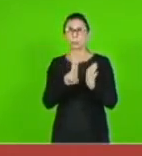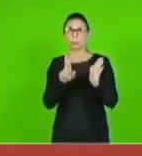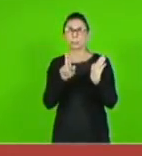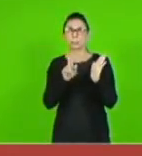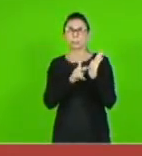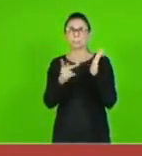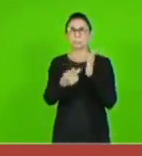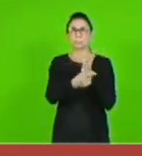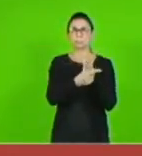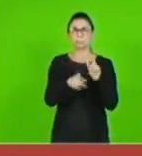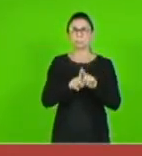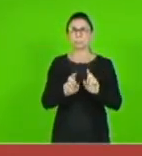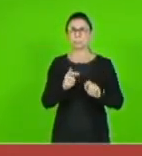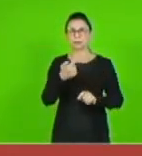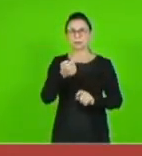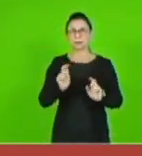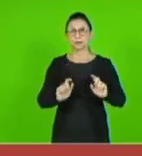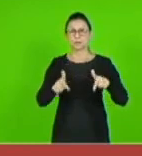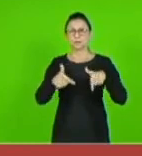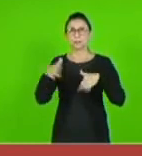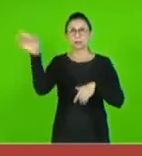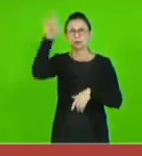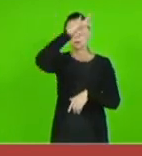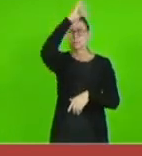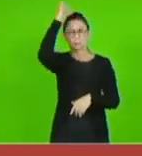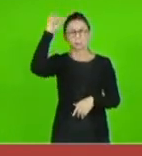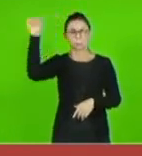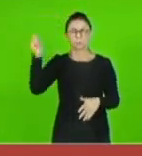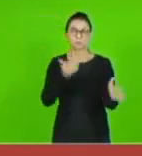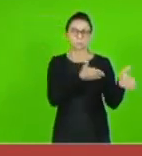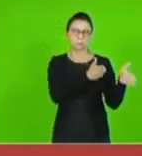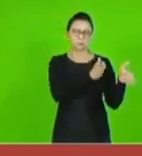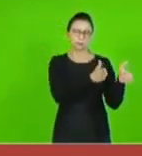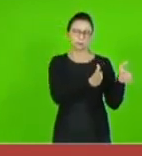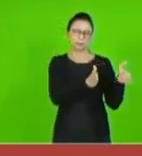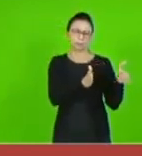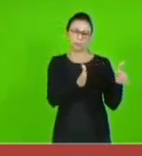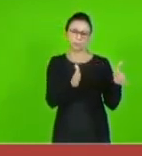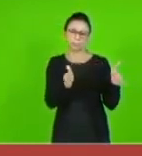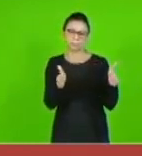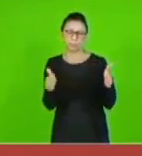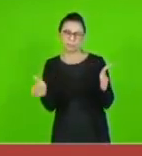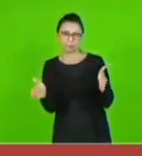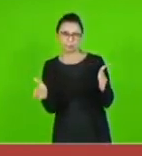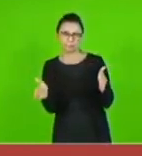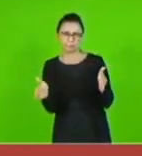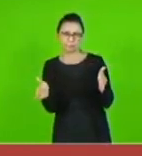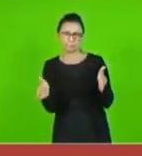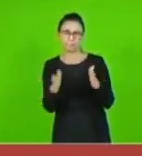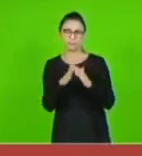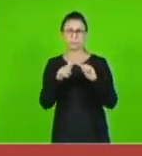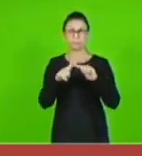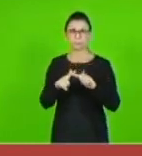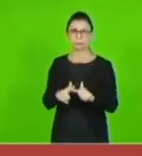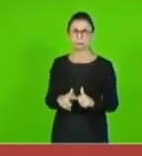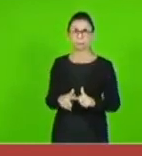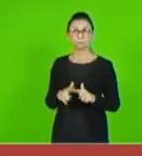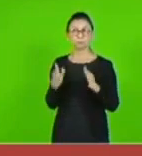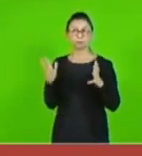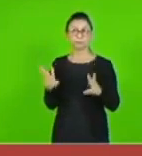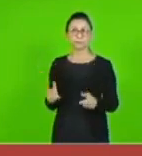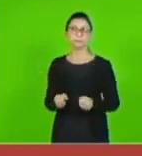And there are very different parables and different periods that are in the Bible about the